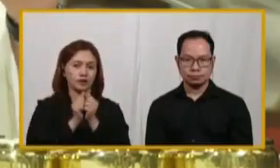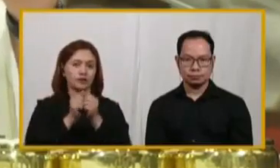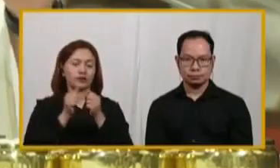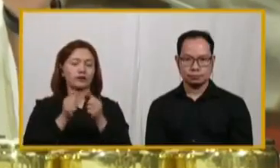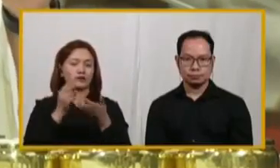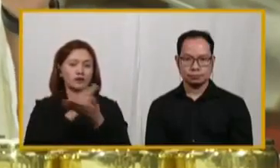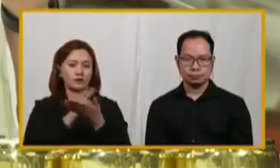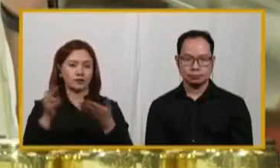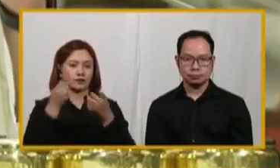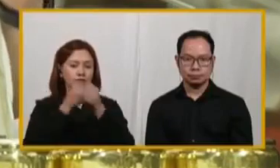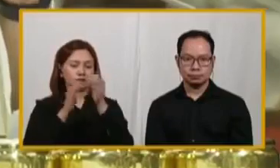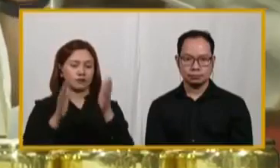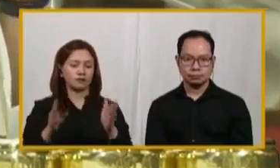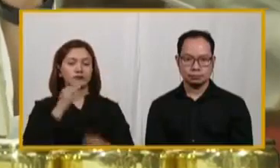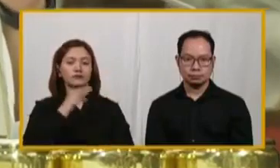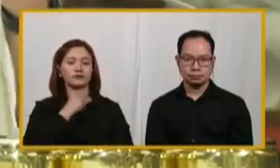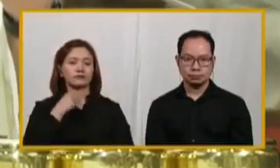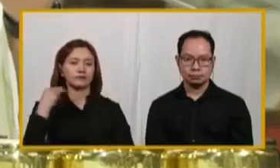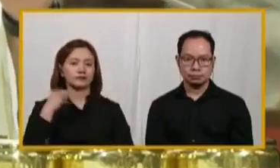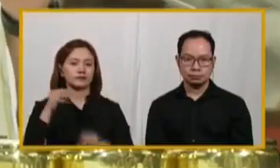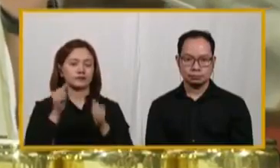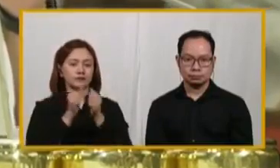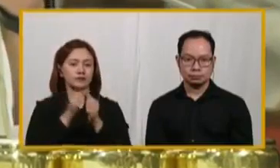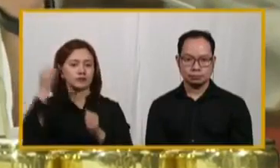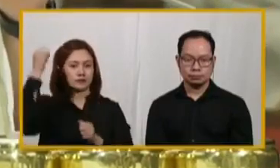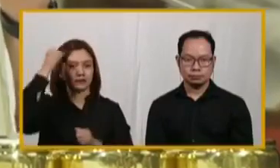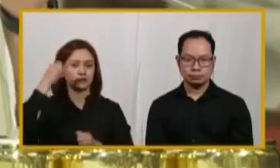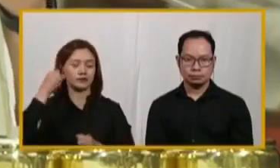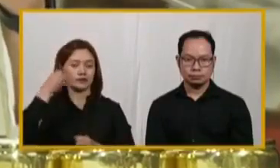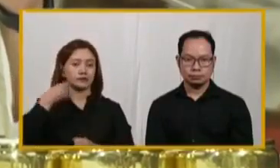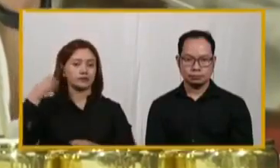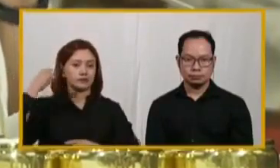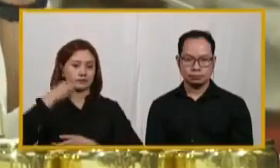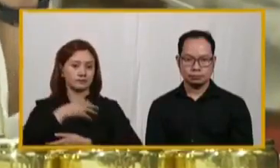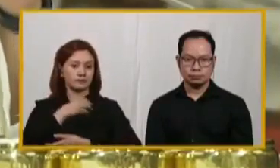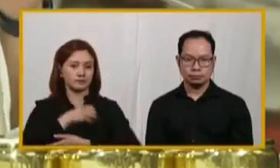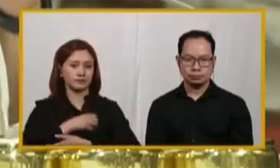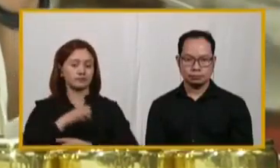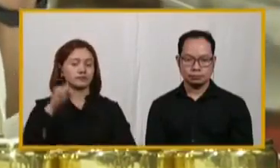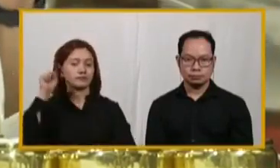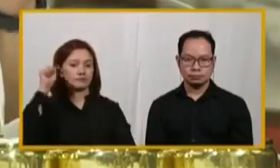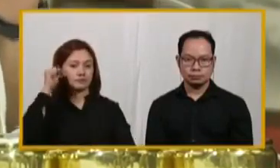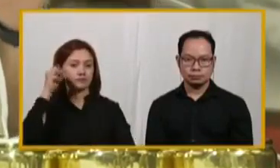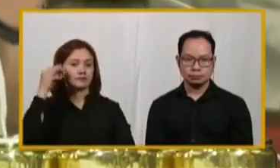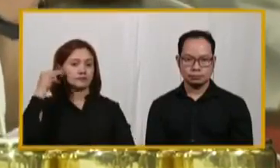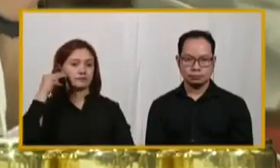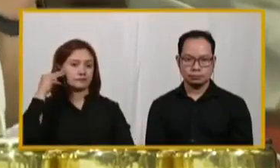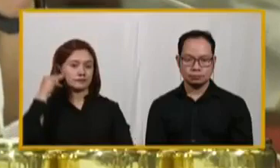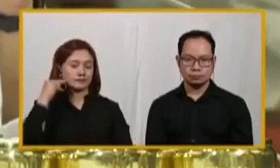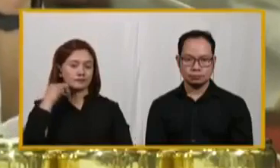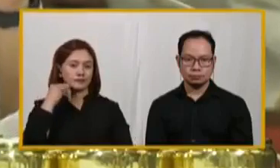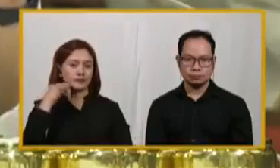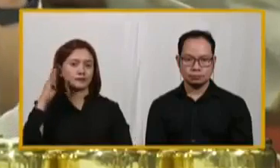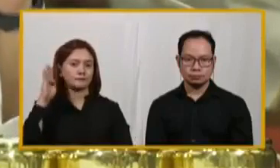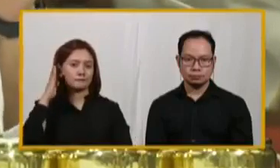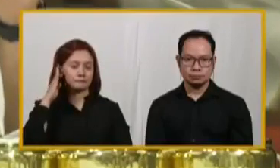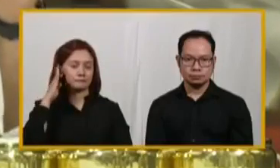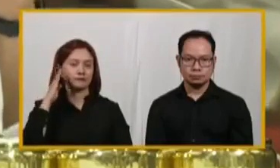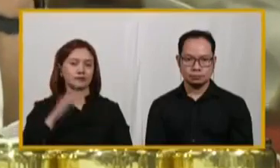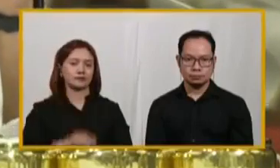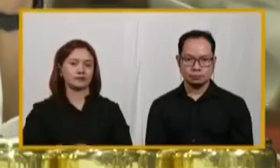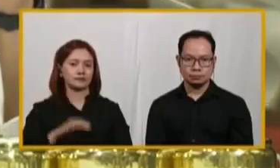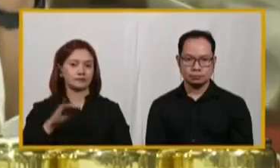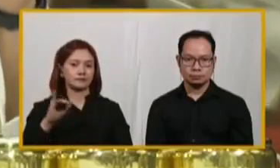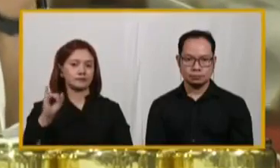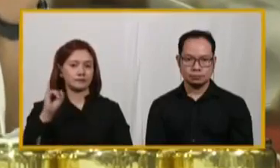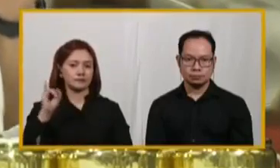and martyrs, with John the Baptist, Stephen, Matthias, Barnabas,